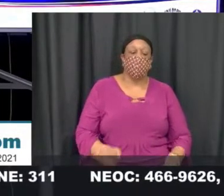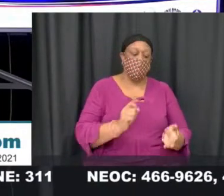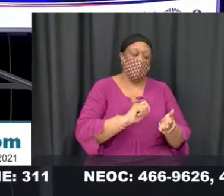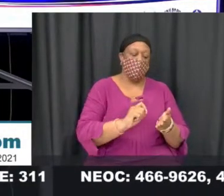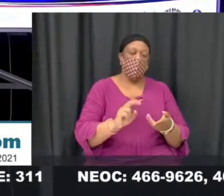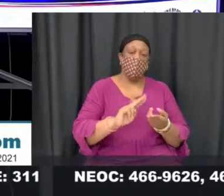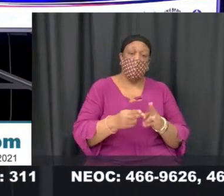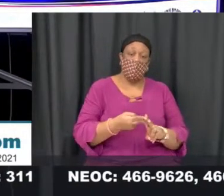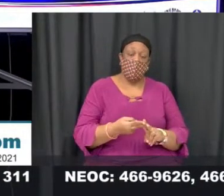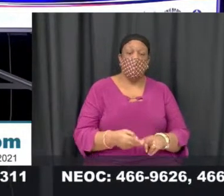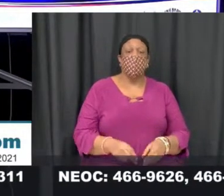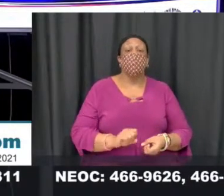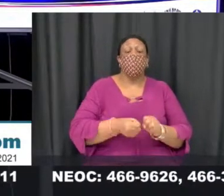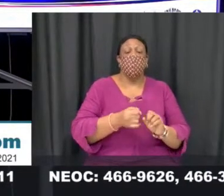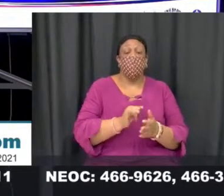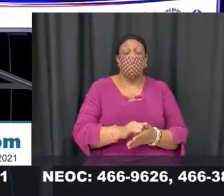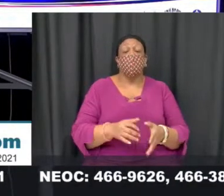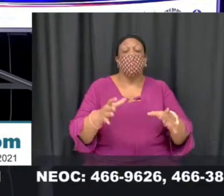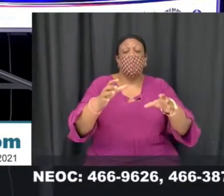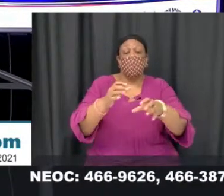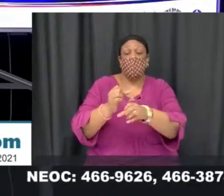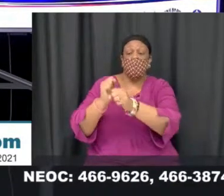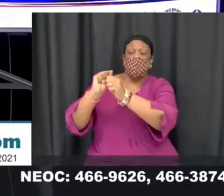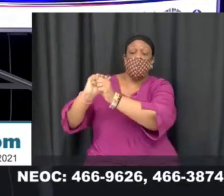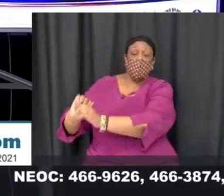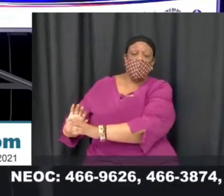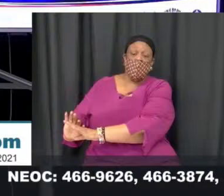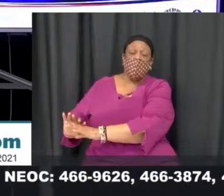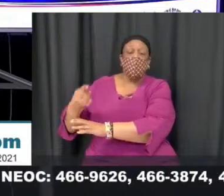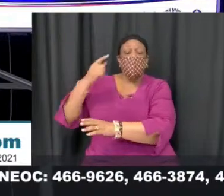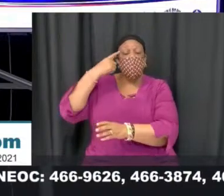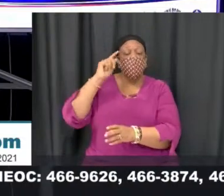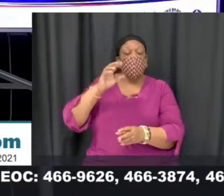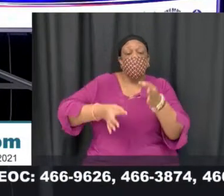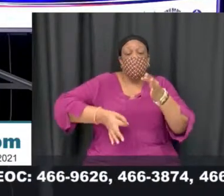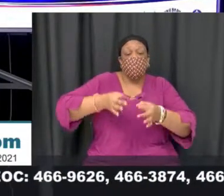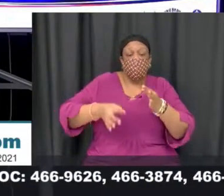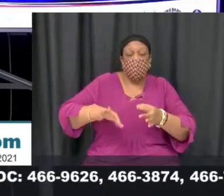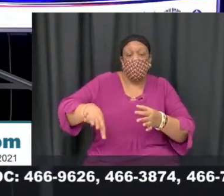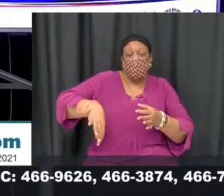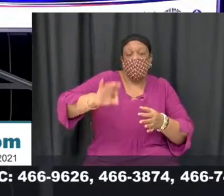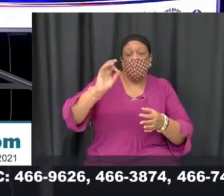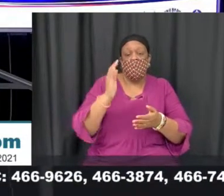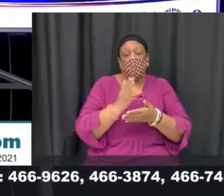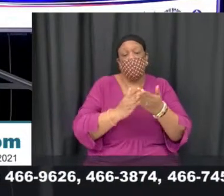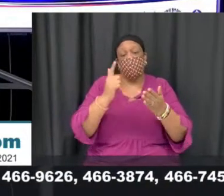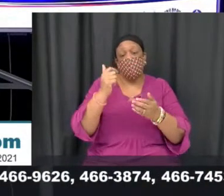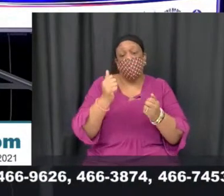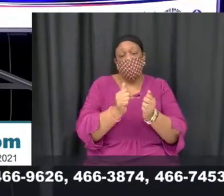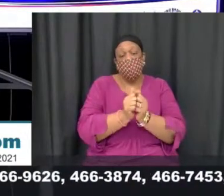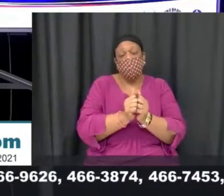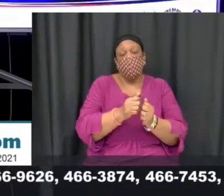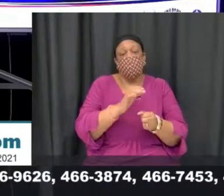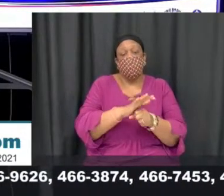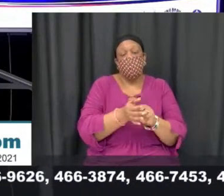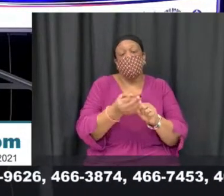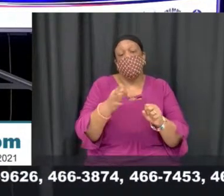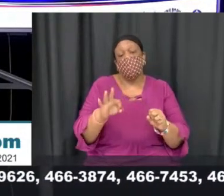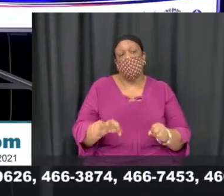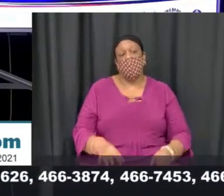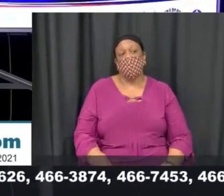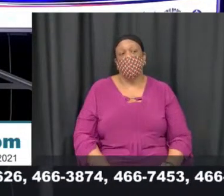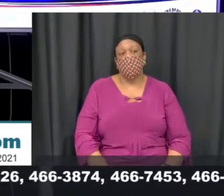These regulations provide for some penalties for non-compliance,